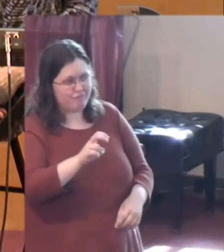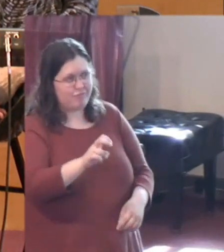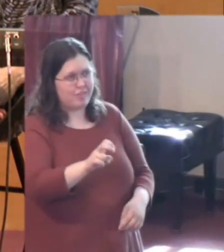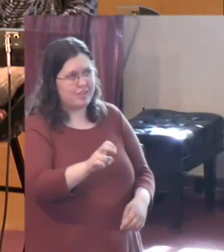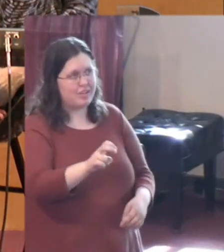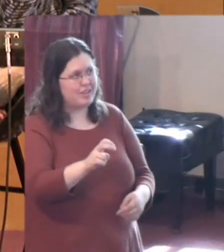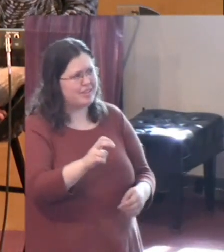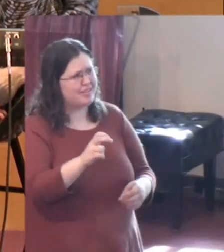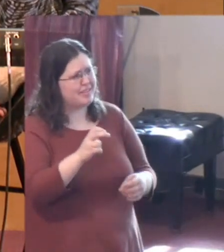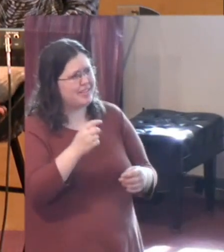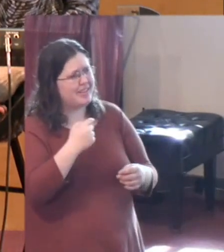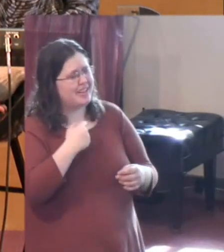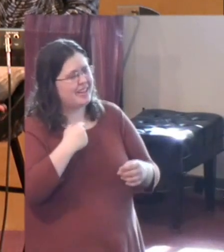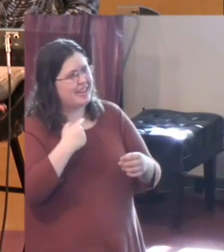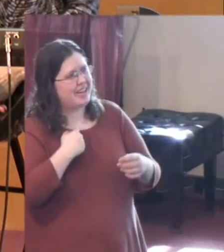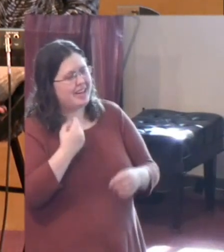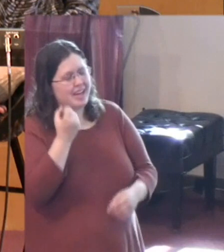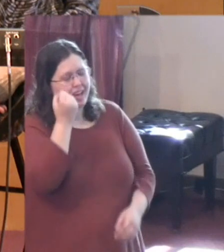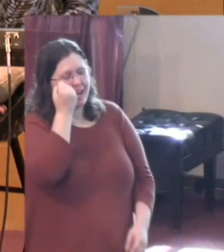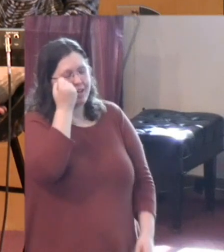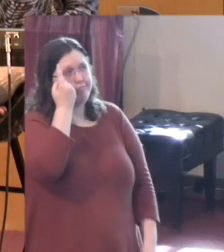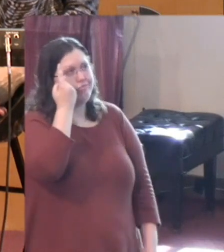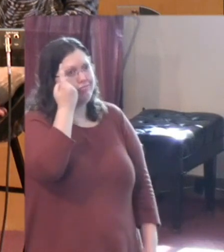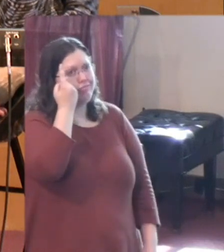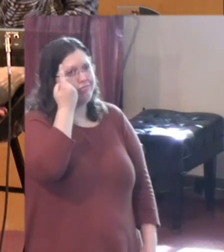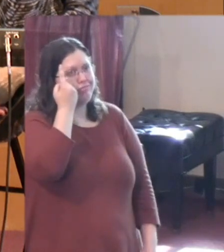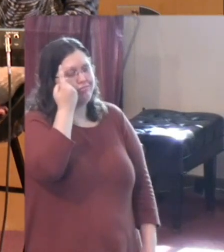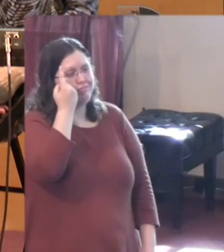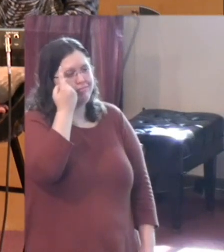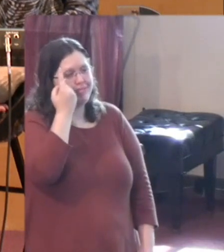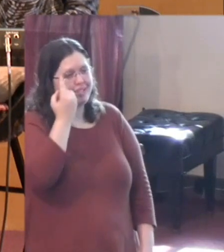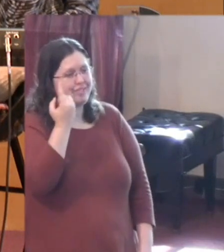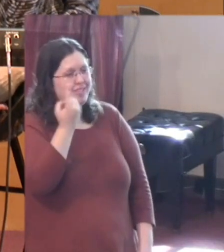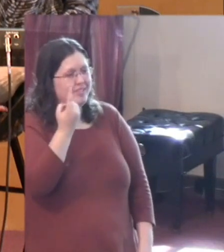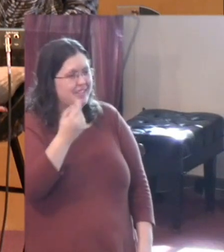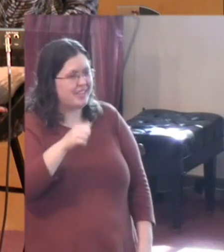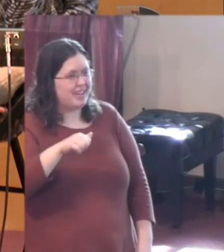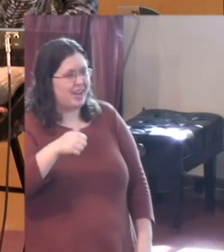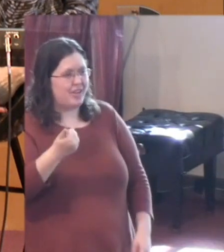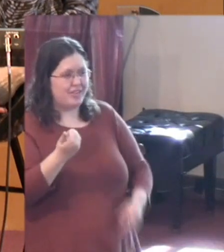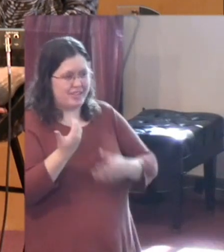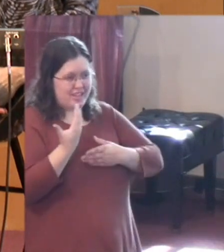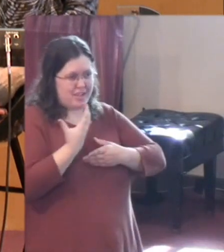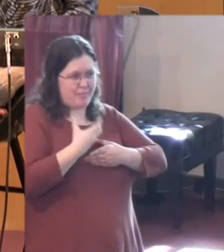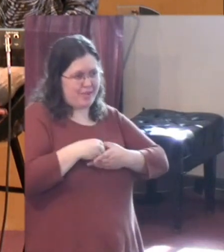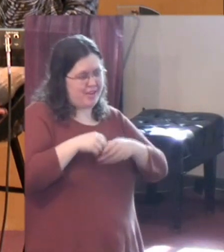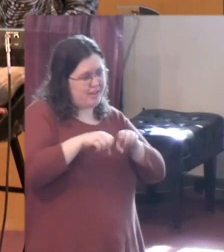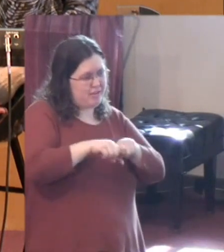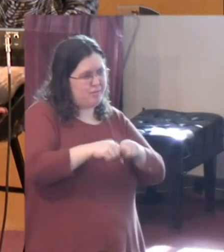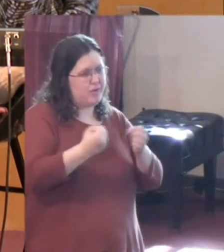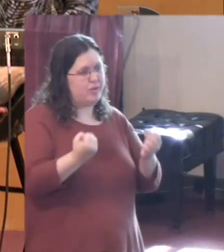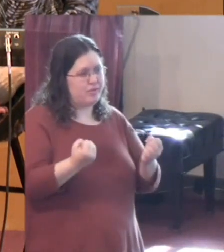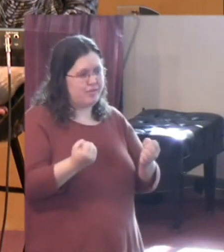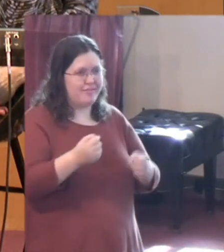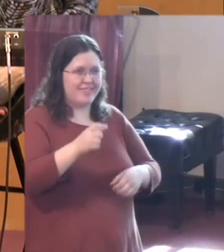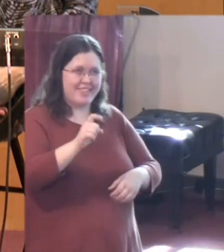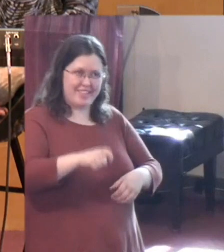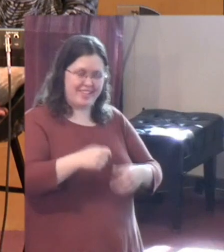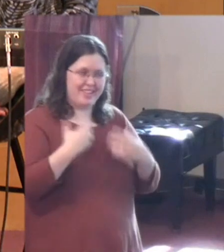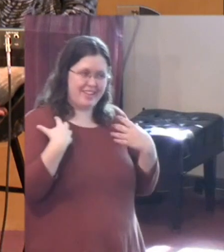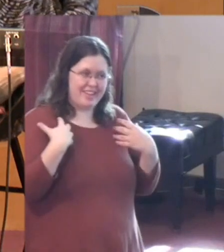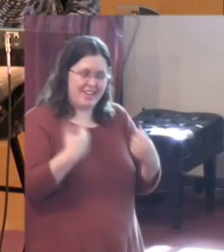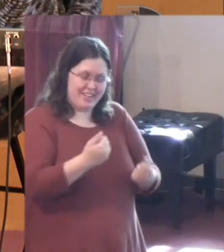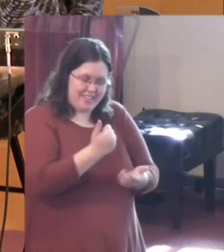most amazing realization came to me, and that was that there was something else in me that was broken and in need of